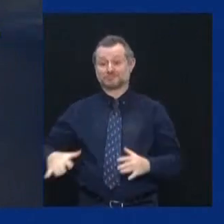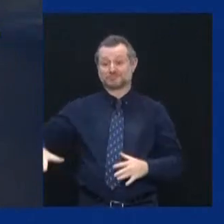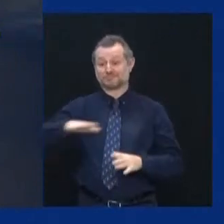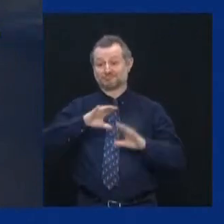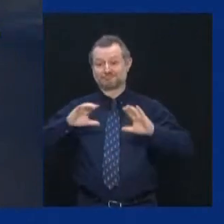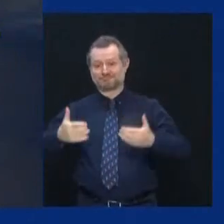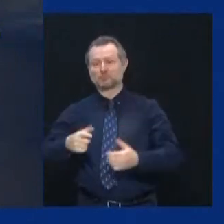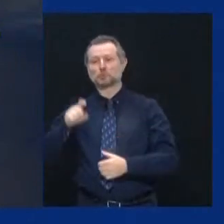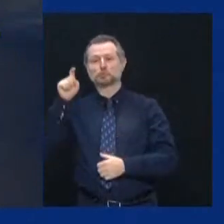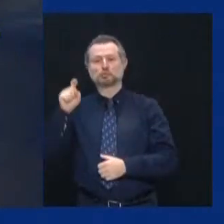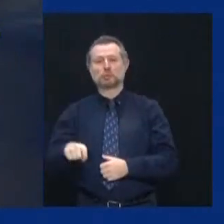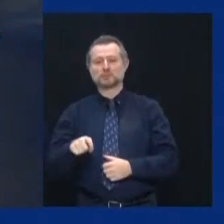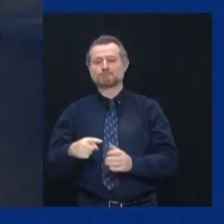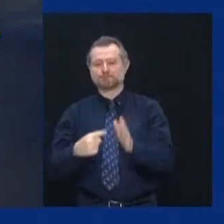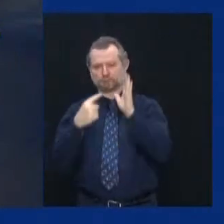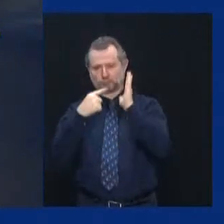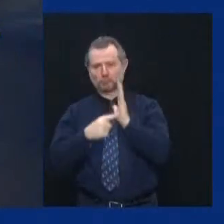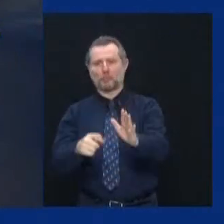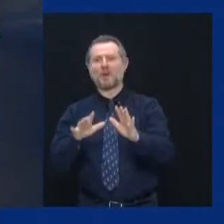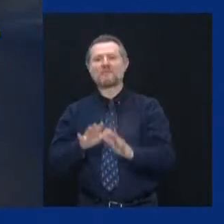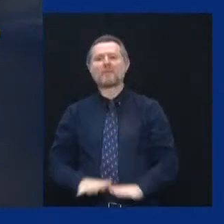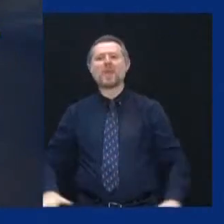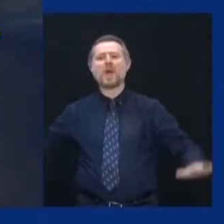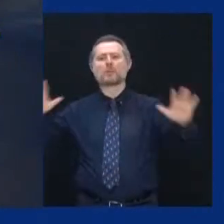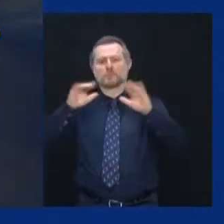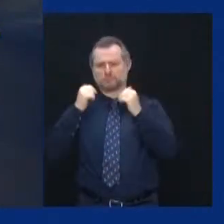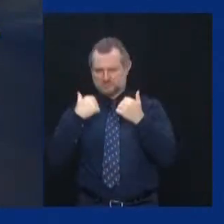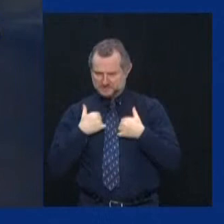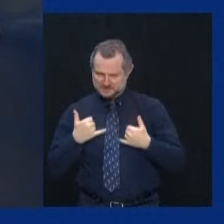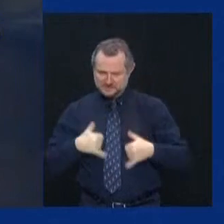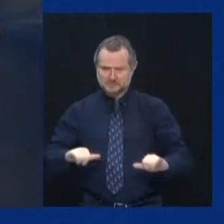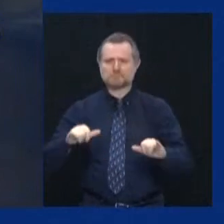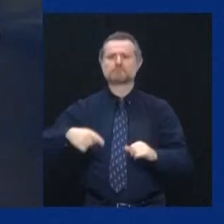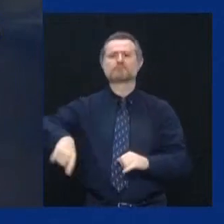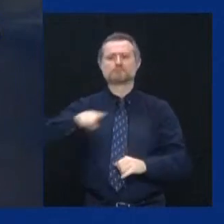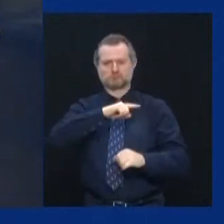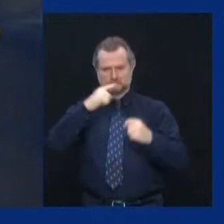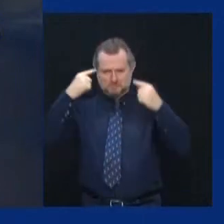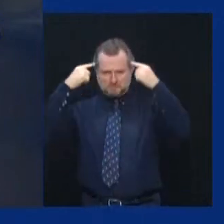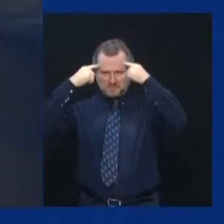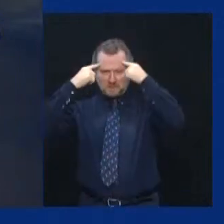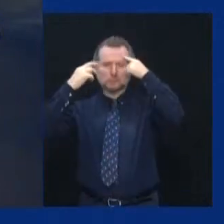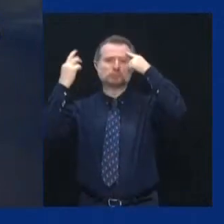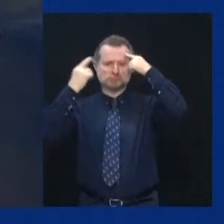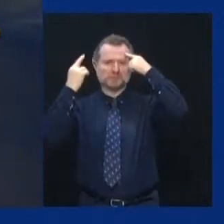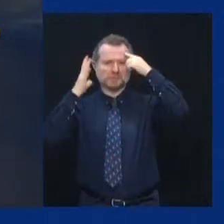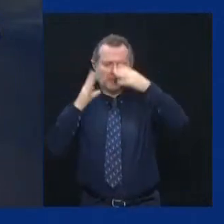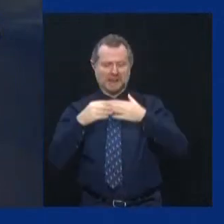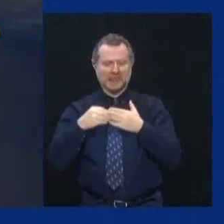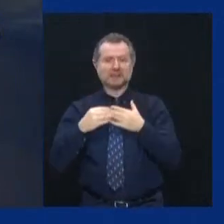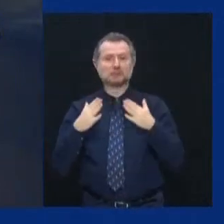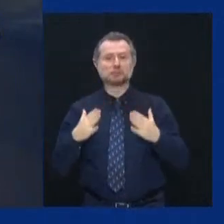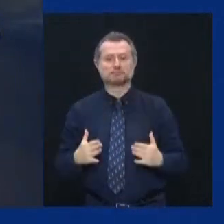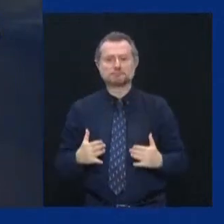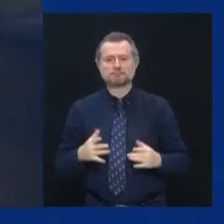show this country that we still have reasonable leadership and principled